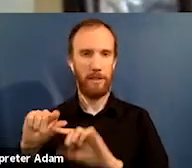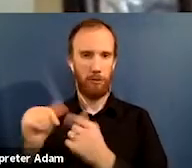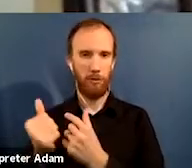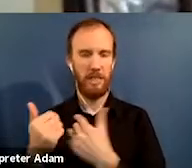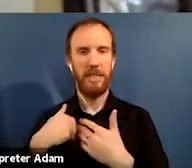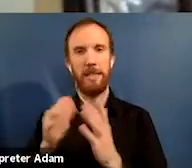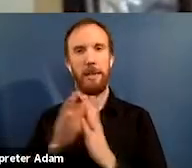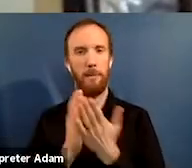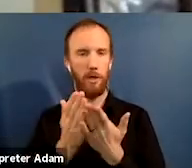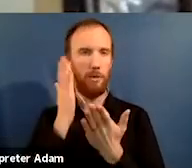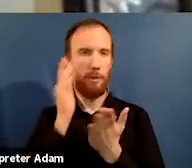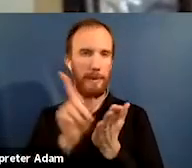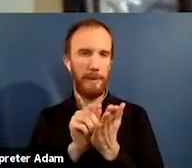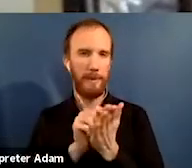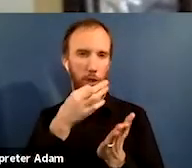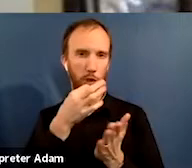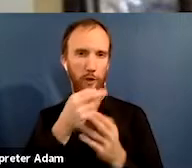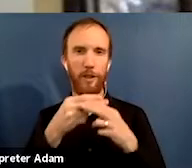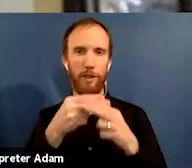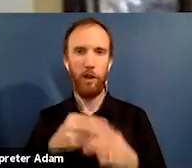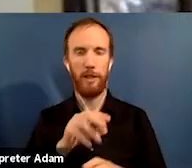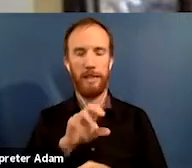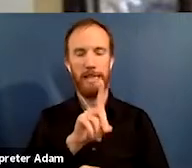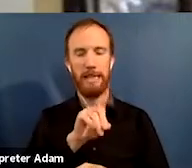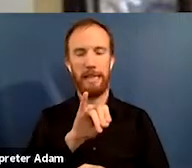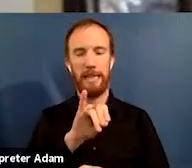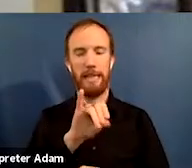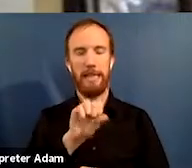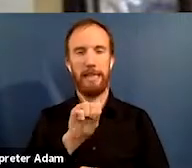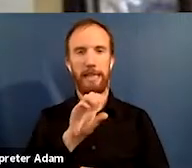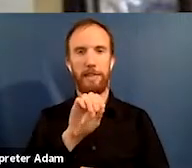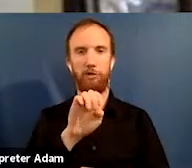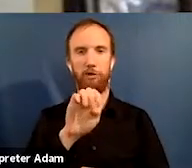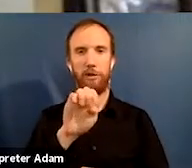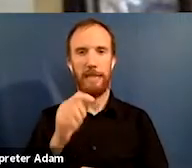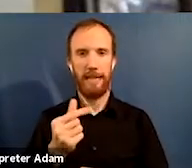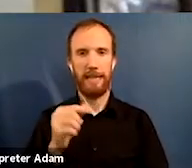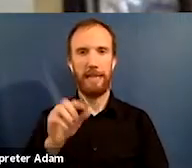Discriminating Data. And she says, look, if what we see as the output of these